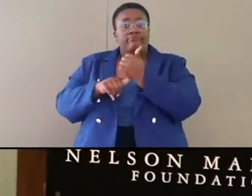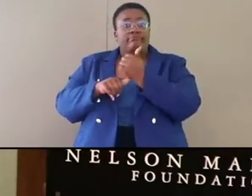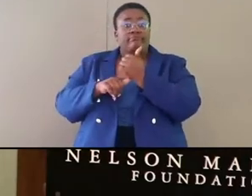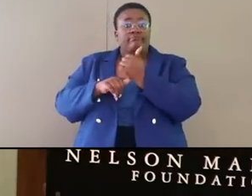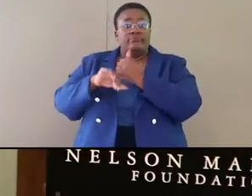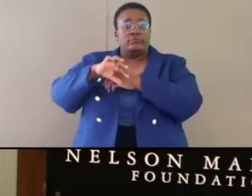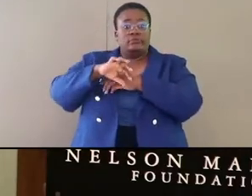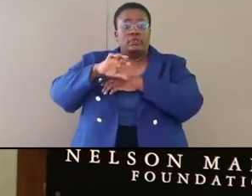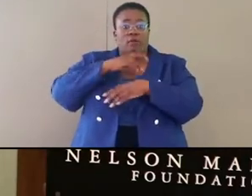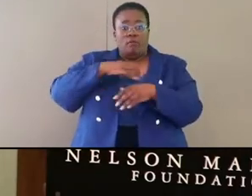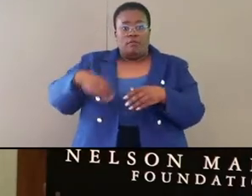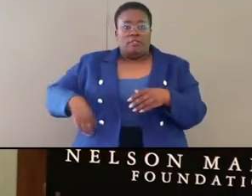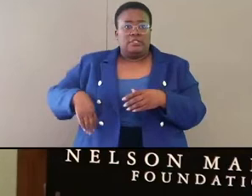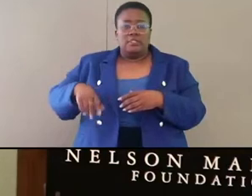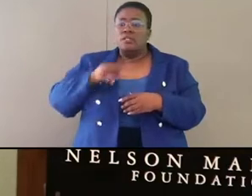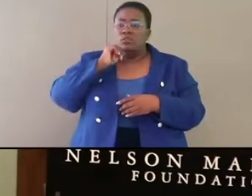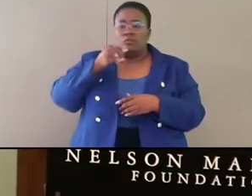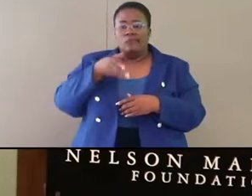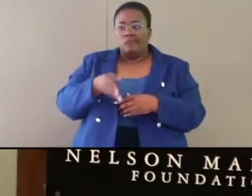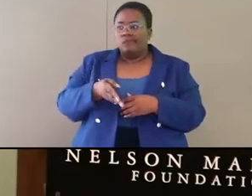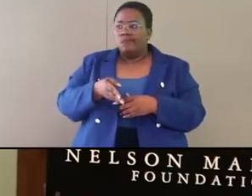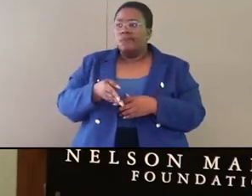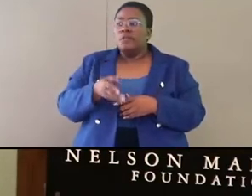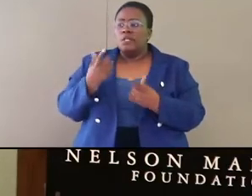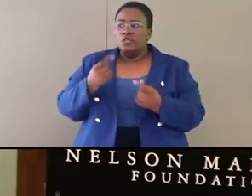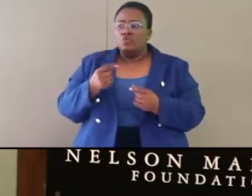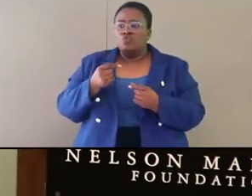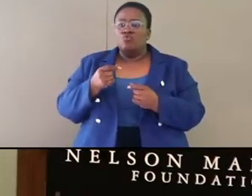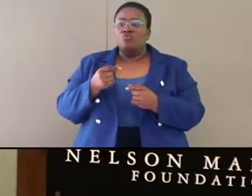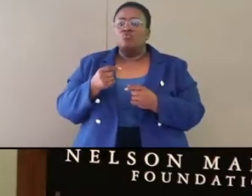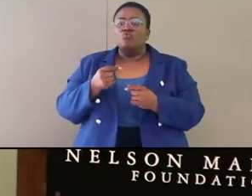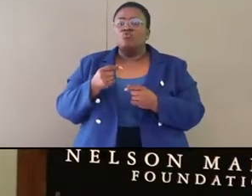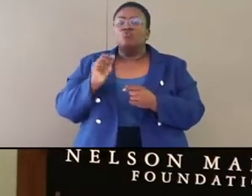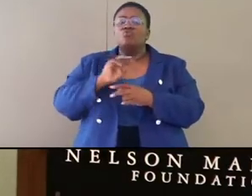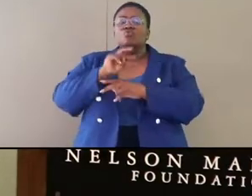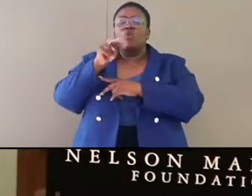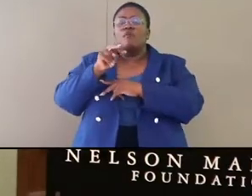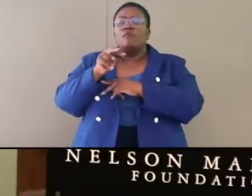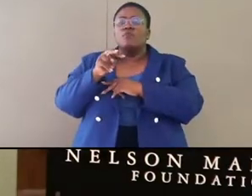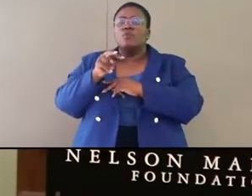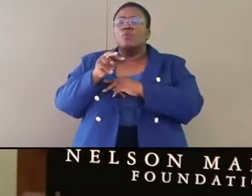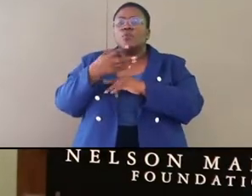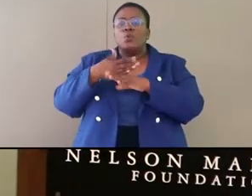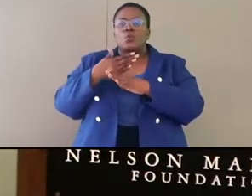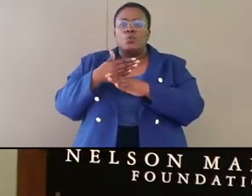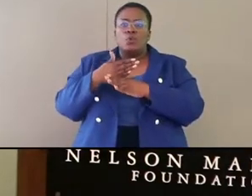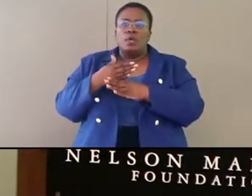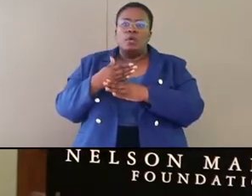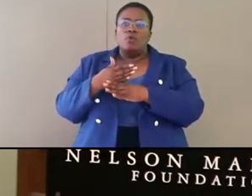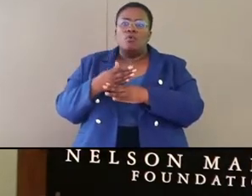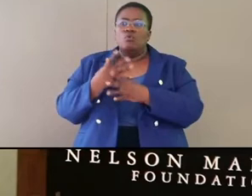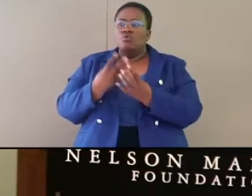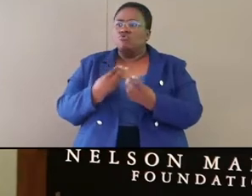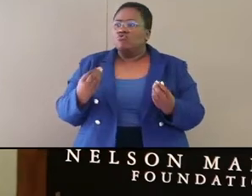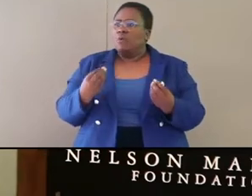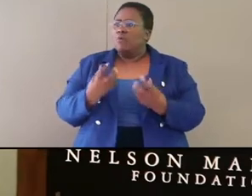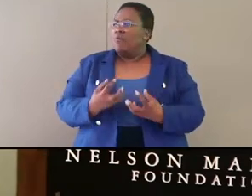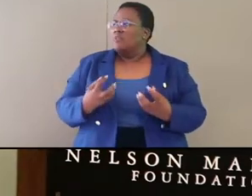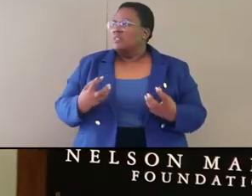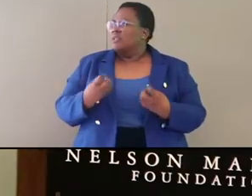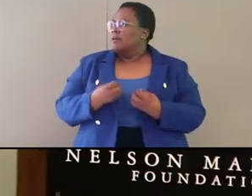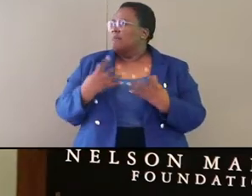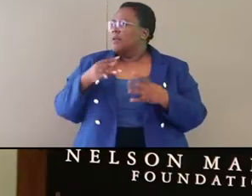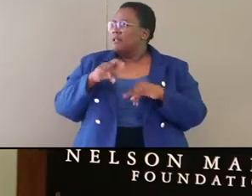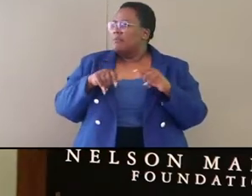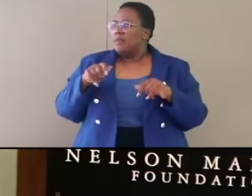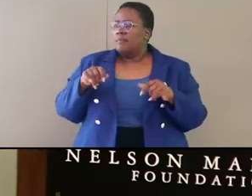here but they are doing overview work now on child poverty. So yes, there are many people who are not in the room. That doesn't mean